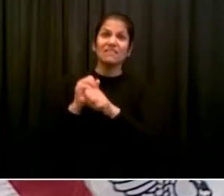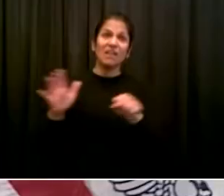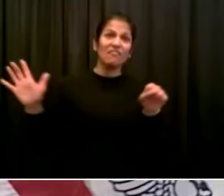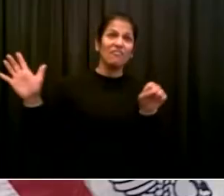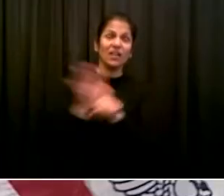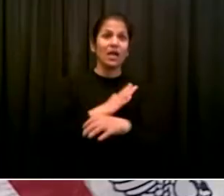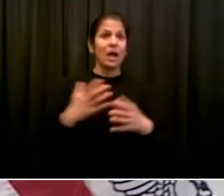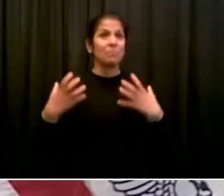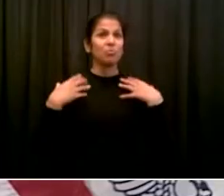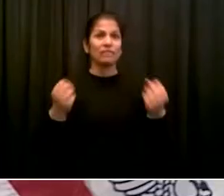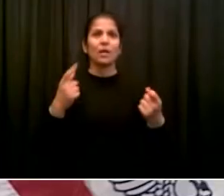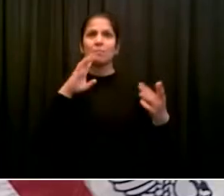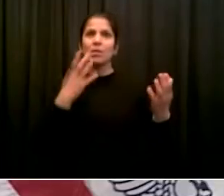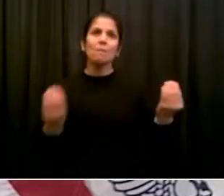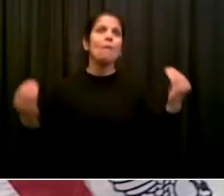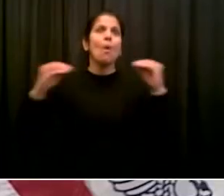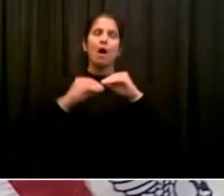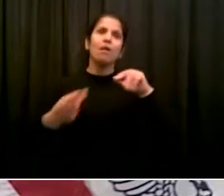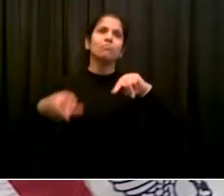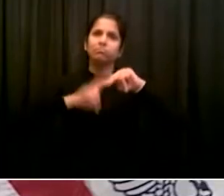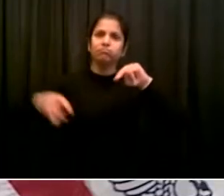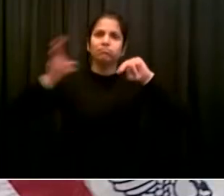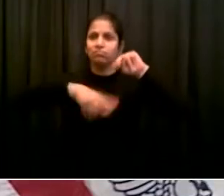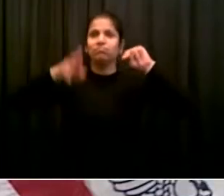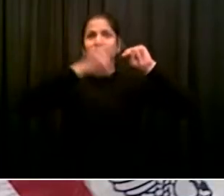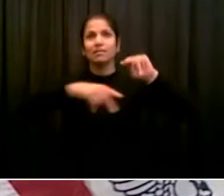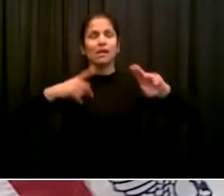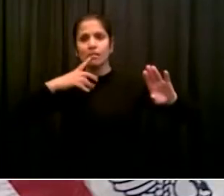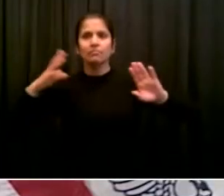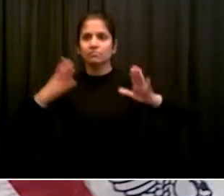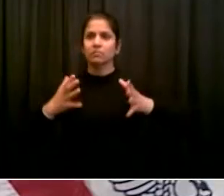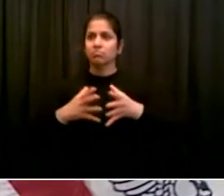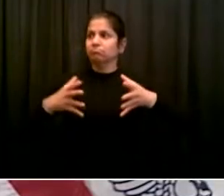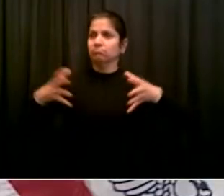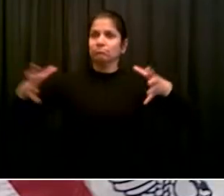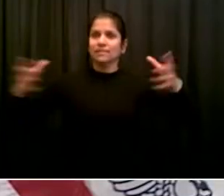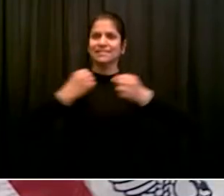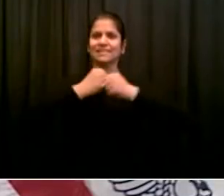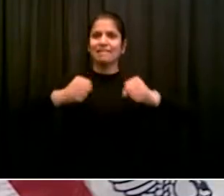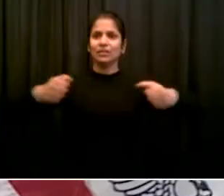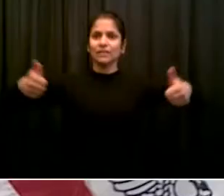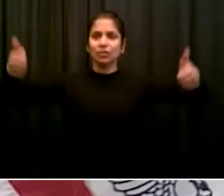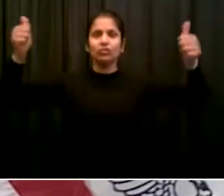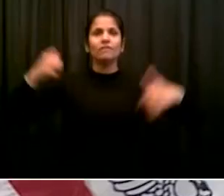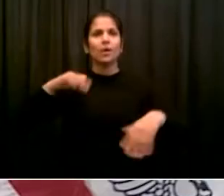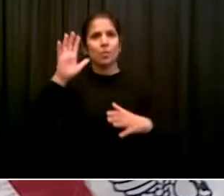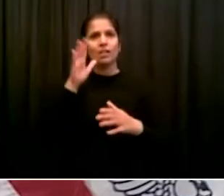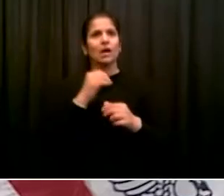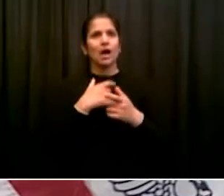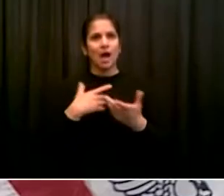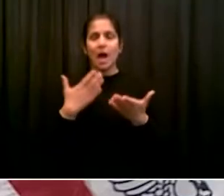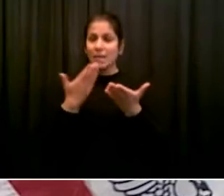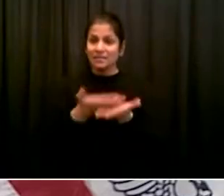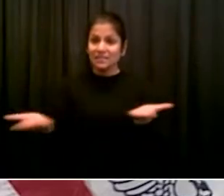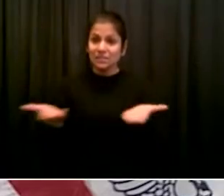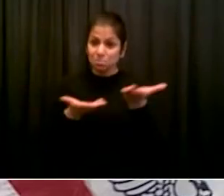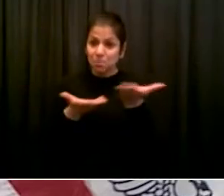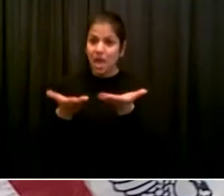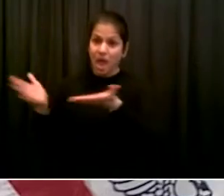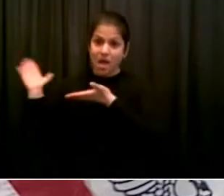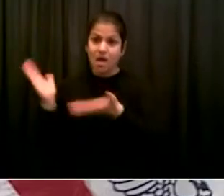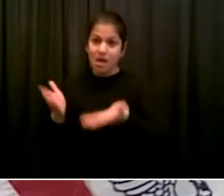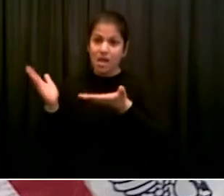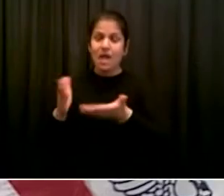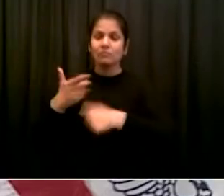week. Just one thing missing: supply, supply, supply. We get the supply. We'll be able to handle it, even with